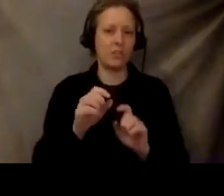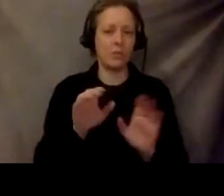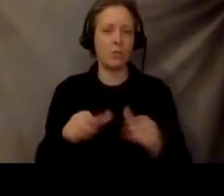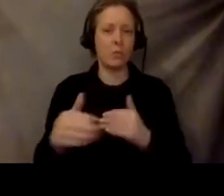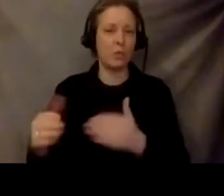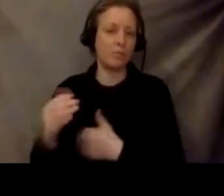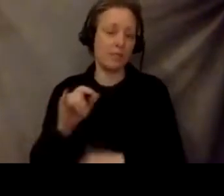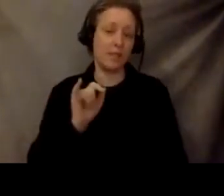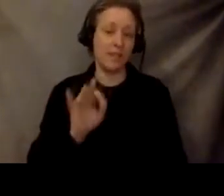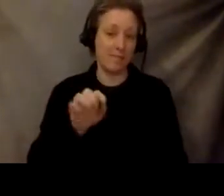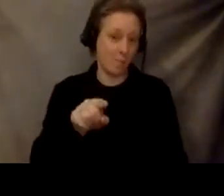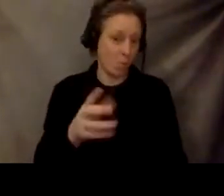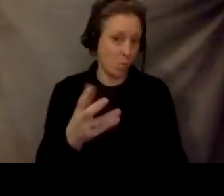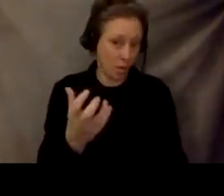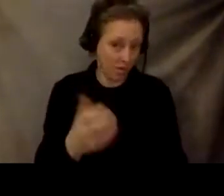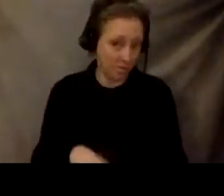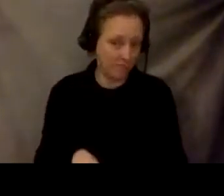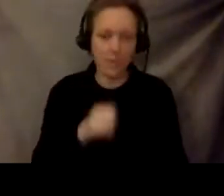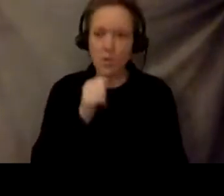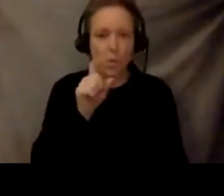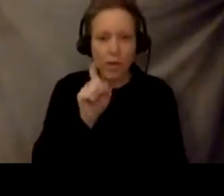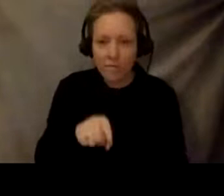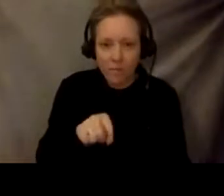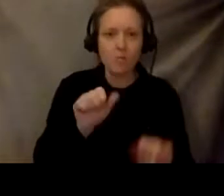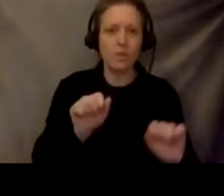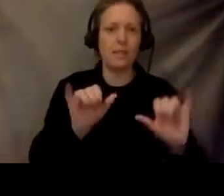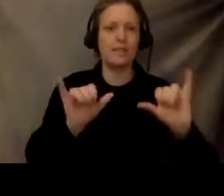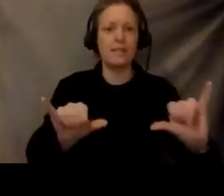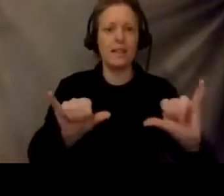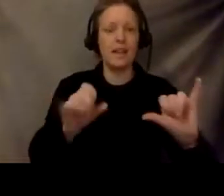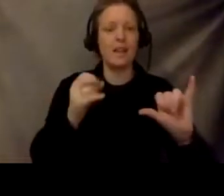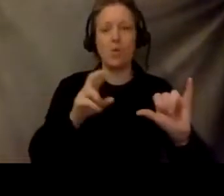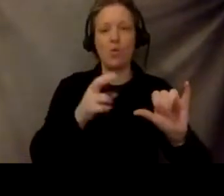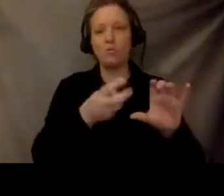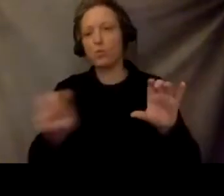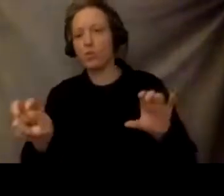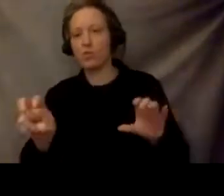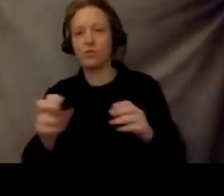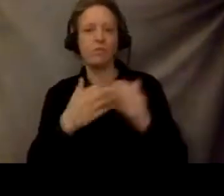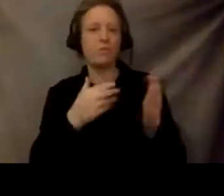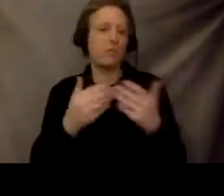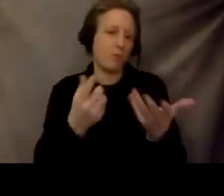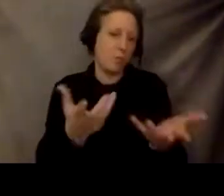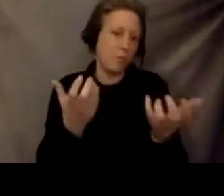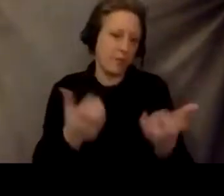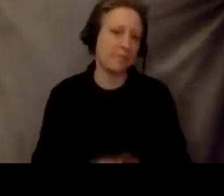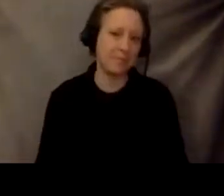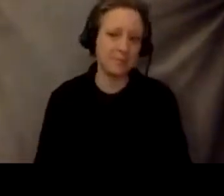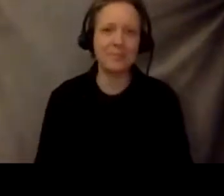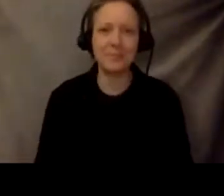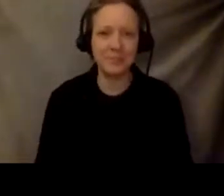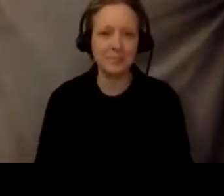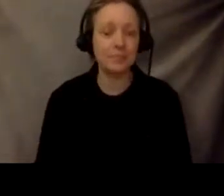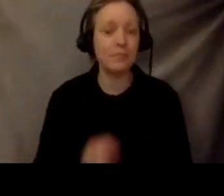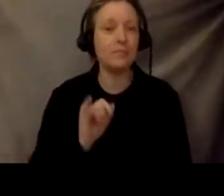We can stay here, but they did just make an announcement. So if you wanted to talk with another